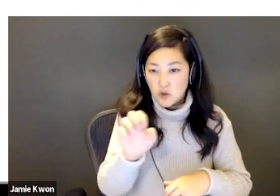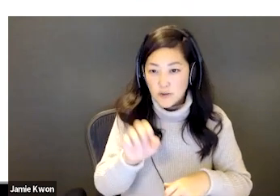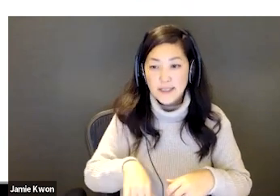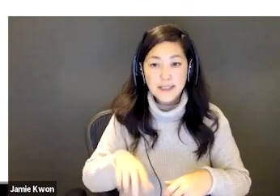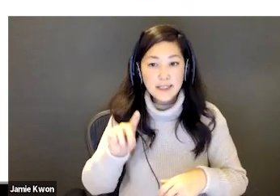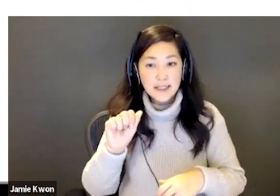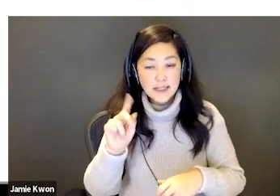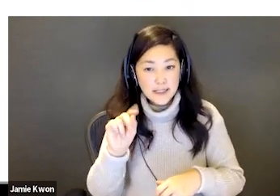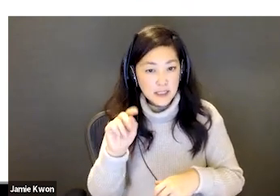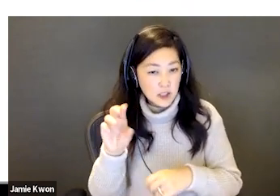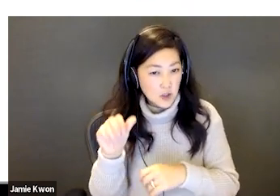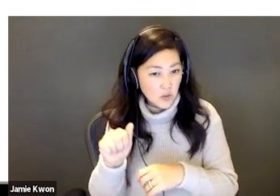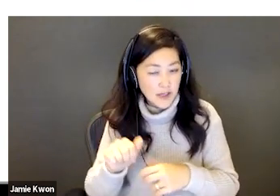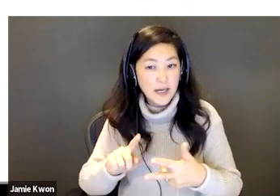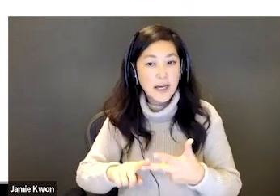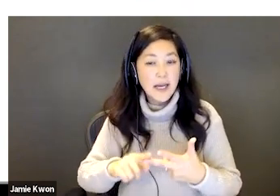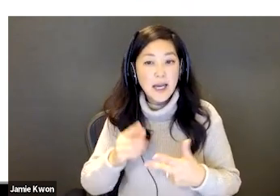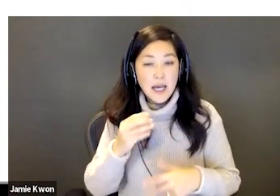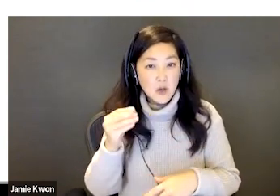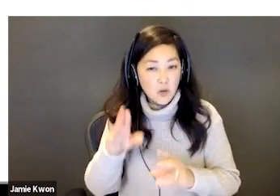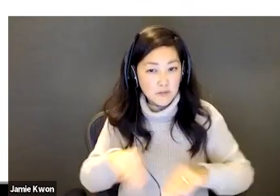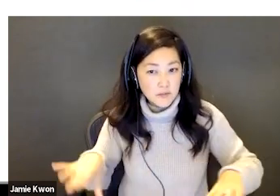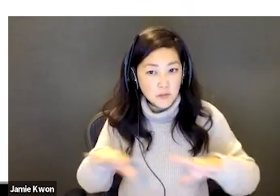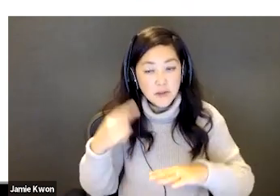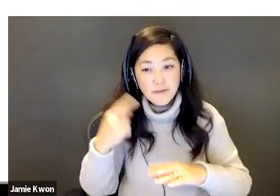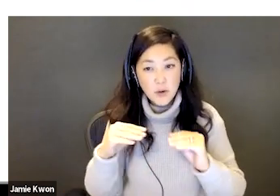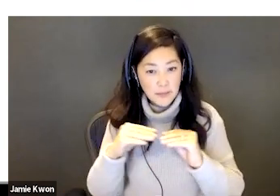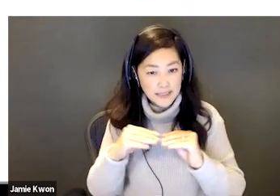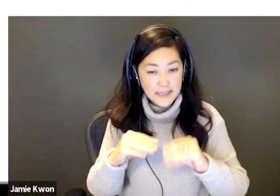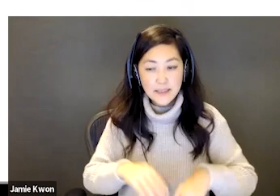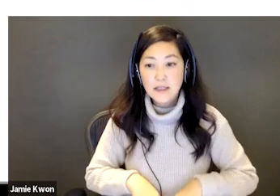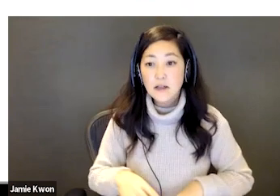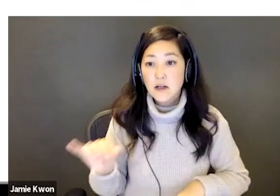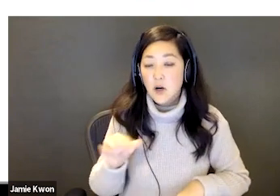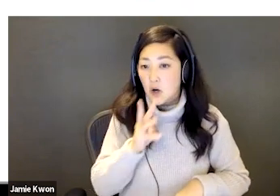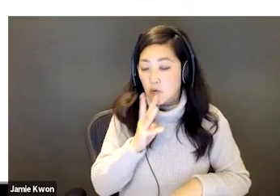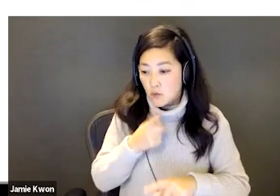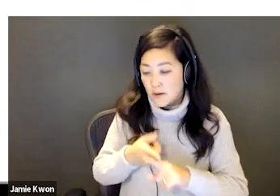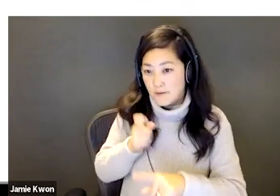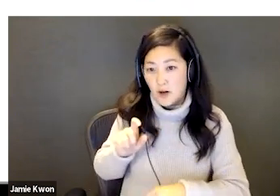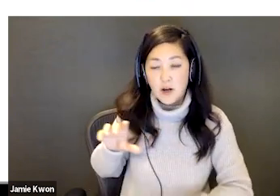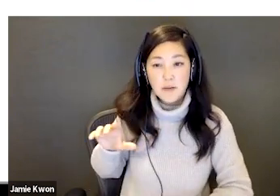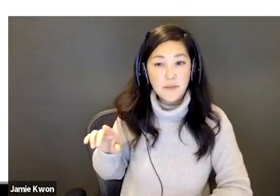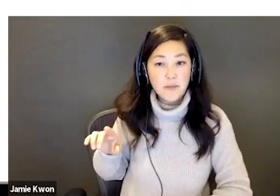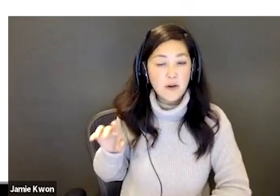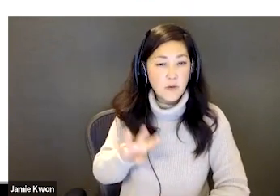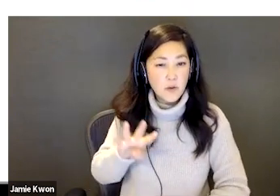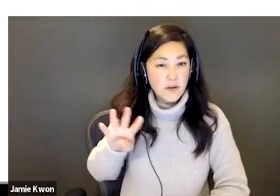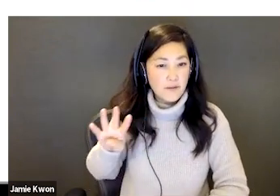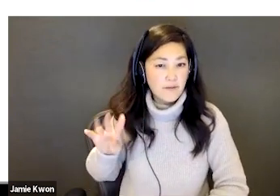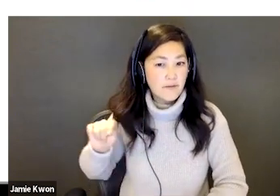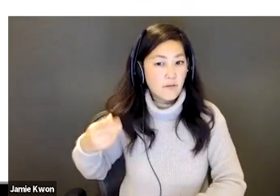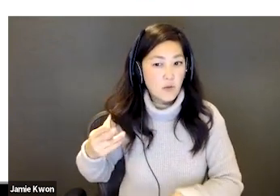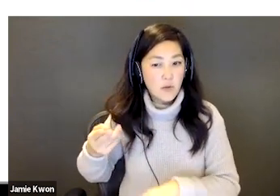Dakota, and Dene, and the homeland of the Métis. We also acknowledge that our water is sourced from Shoal Lake 40 First Nation and Treaty